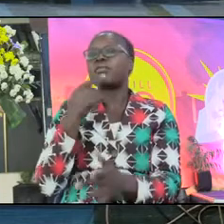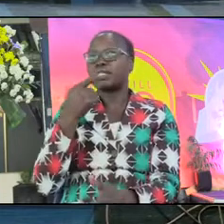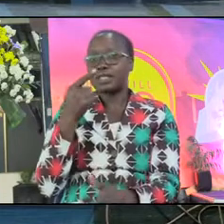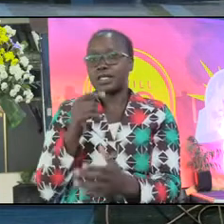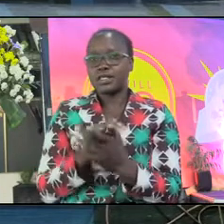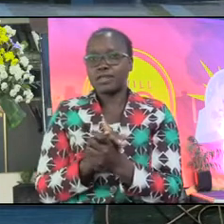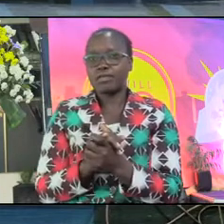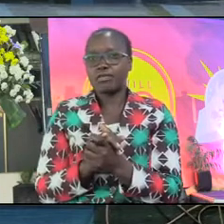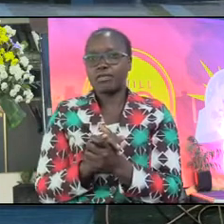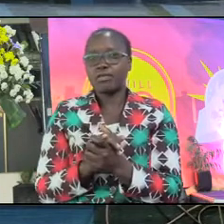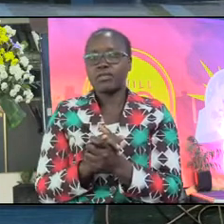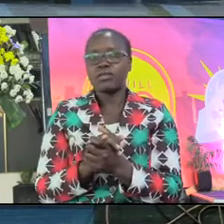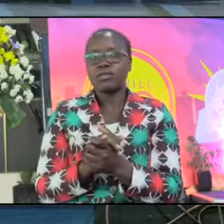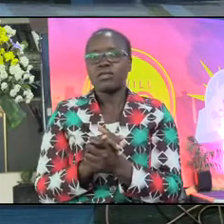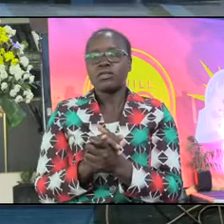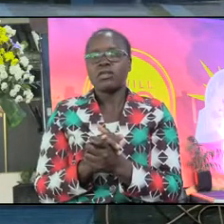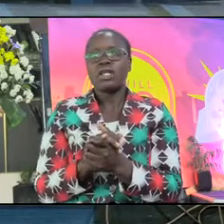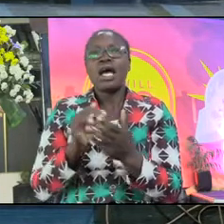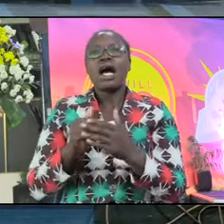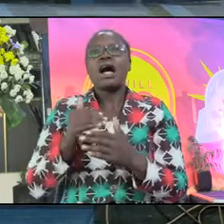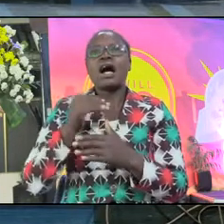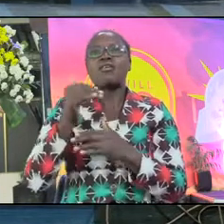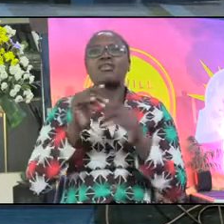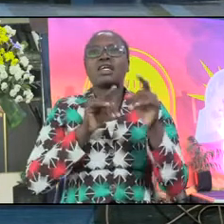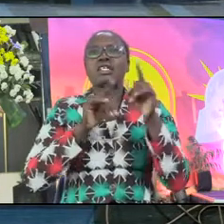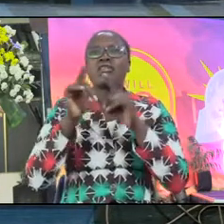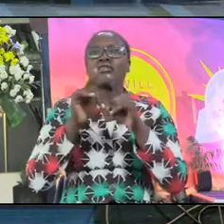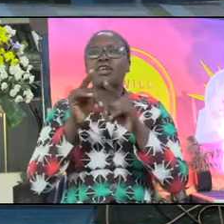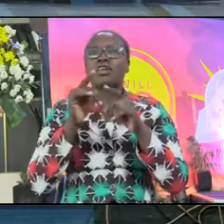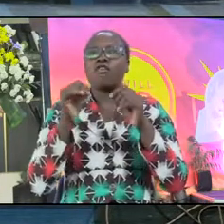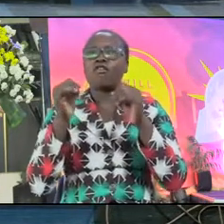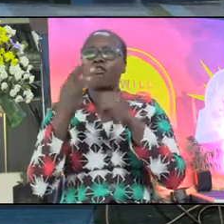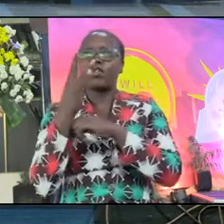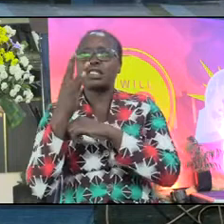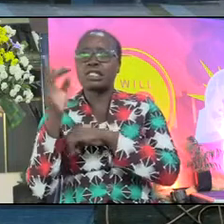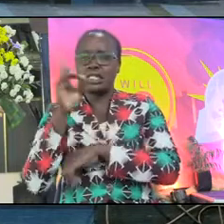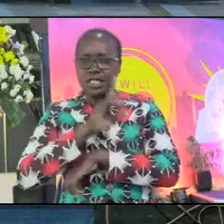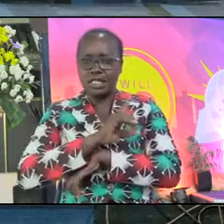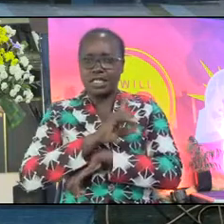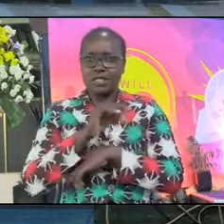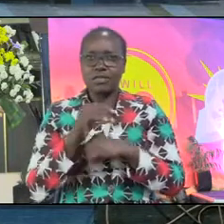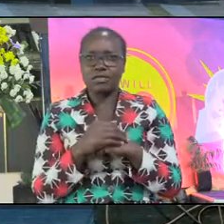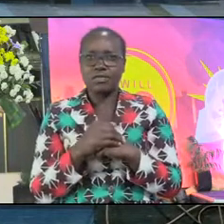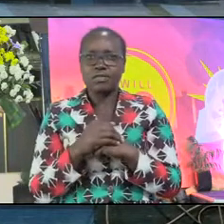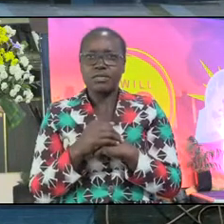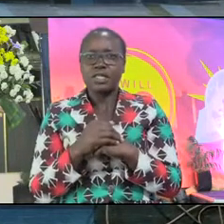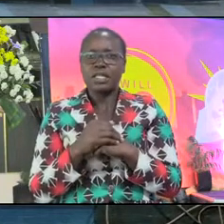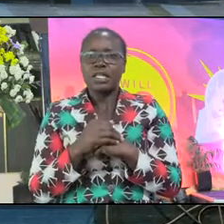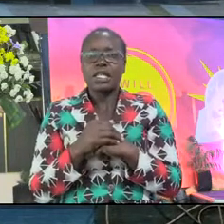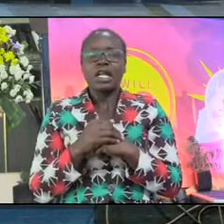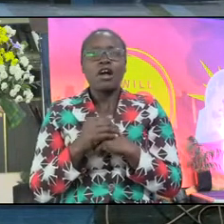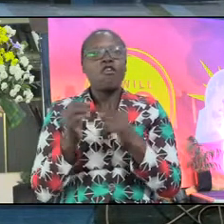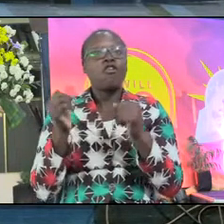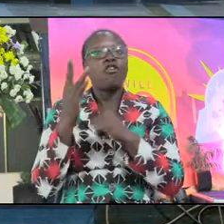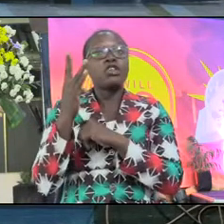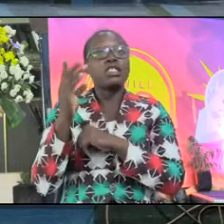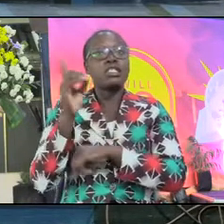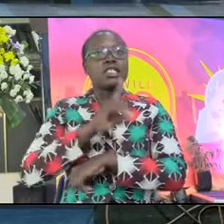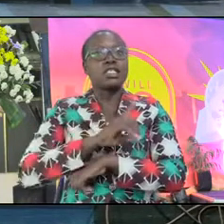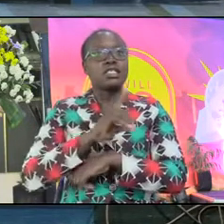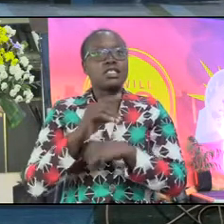says that after traveling for 14 days, how many days, everybody?